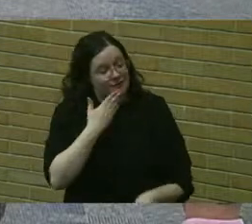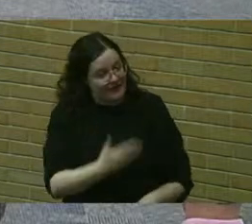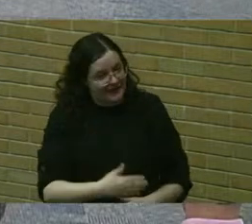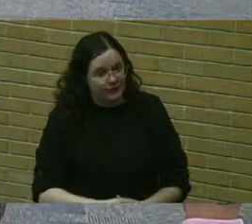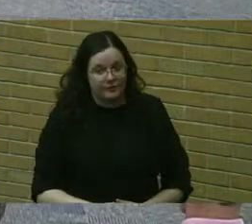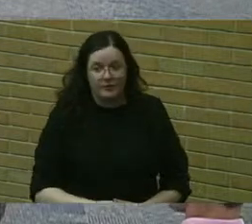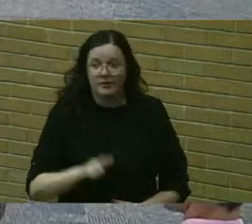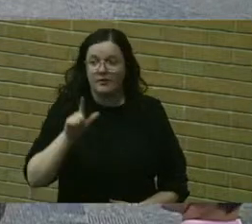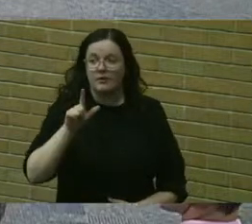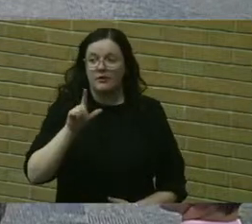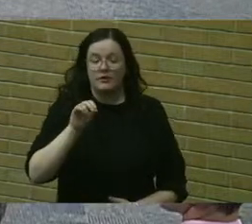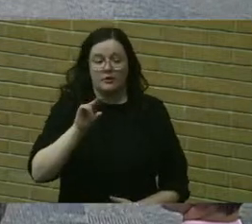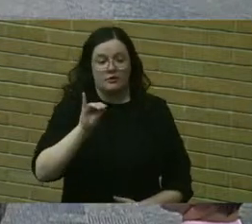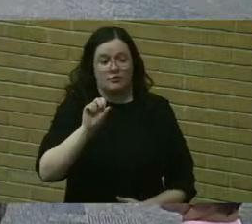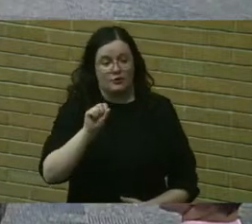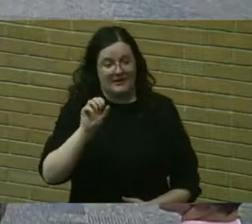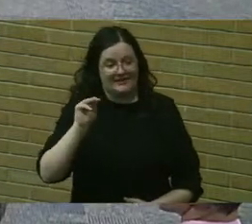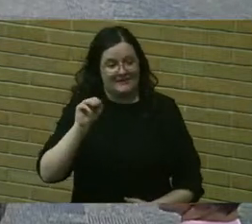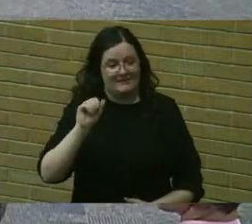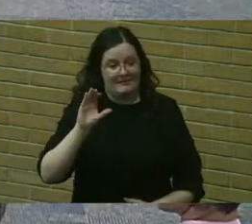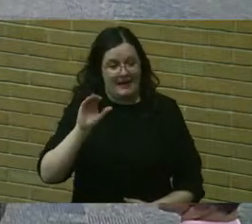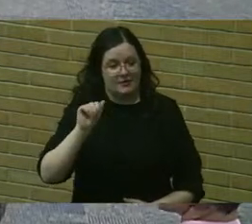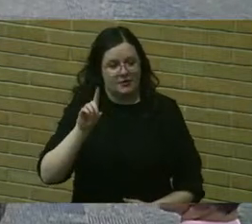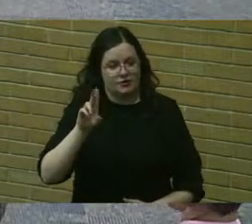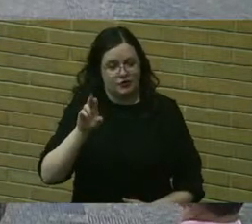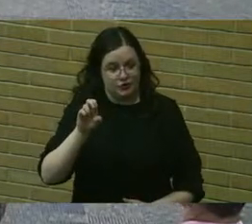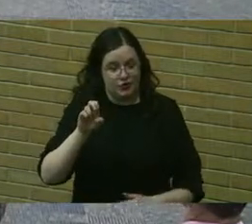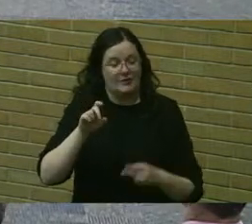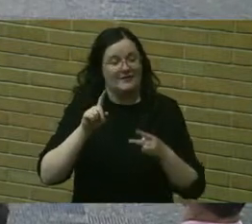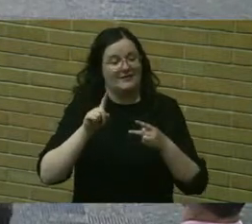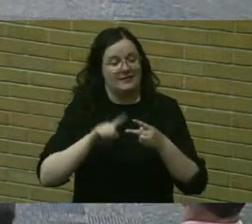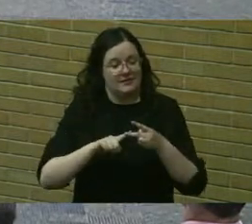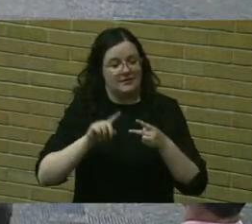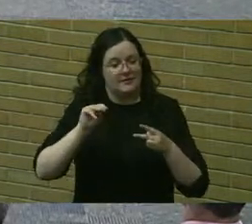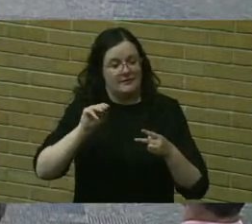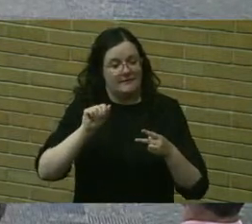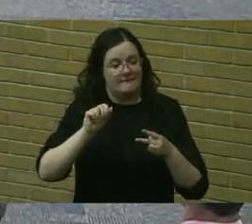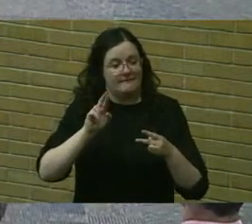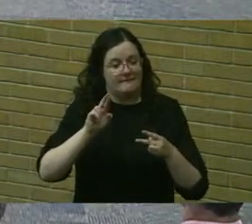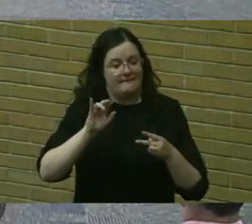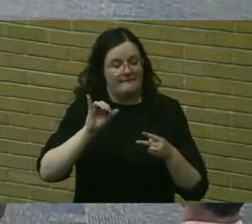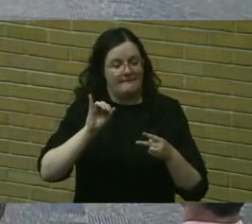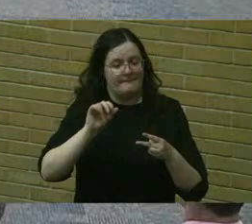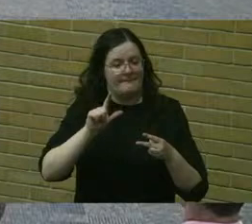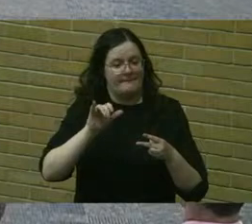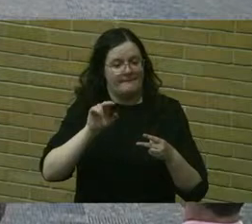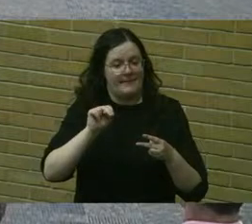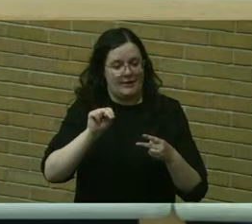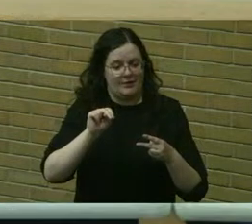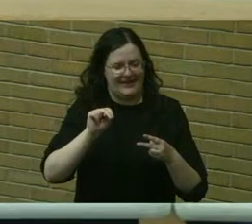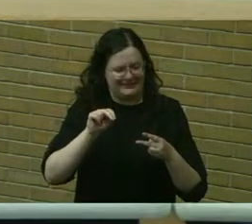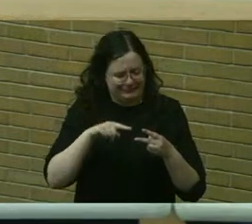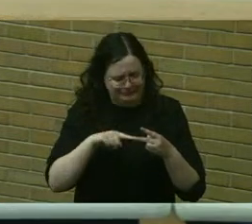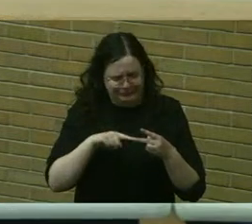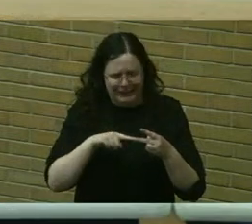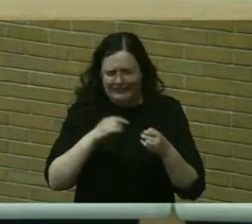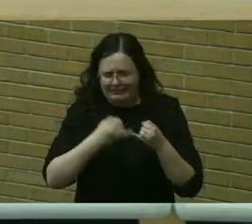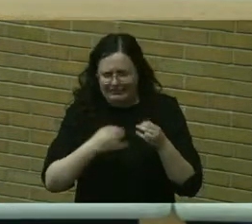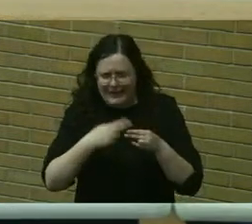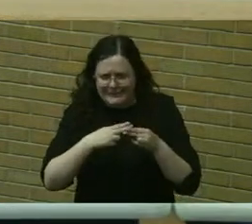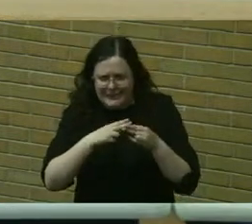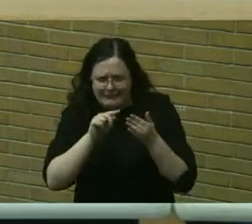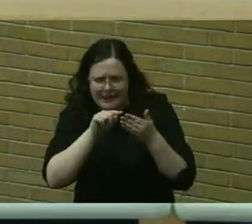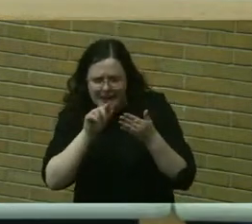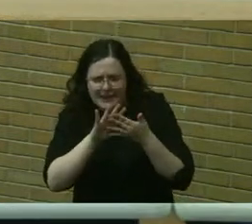Louise McAdoo is next, followed by Marilyn, it's hard to read the last name,